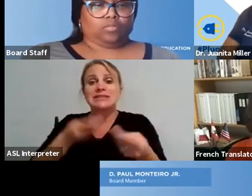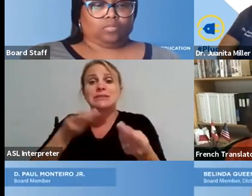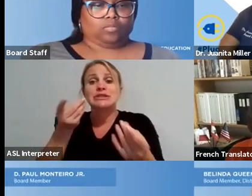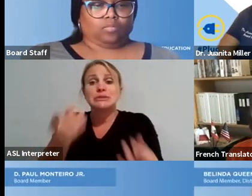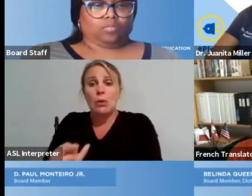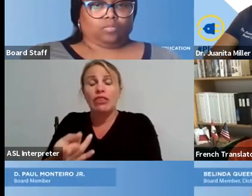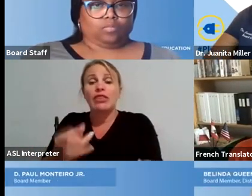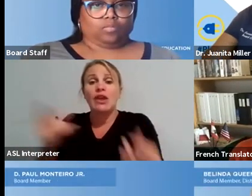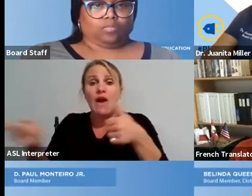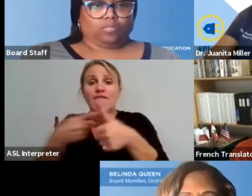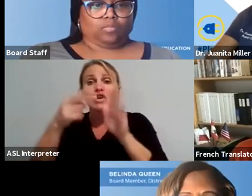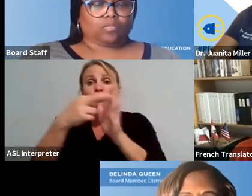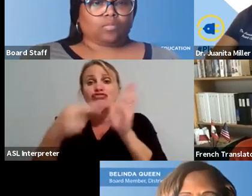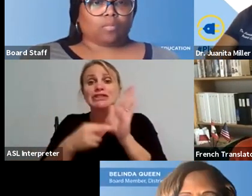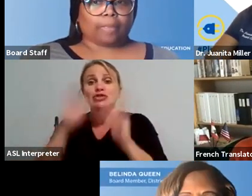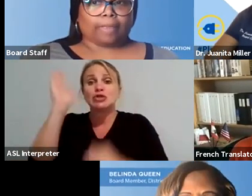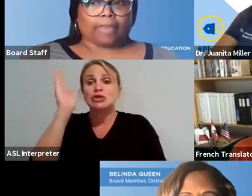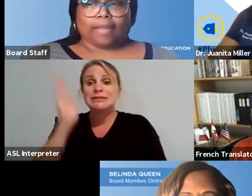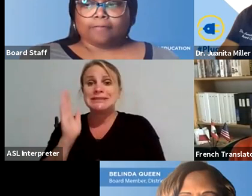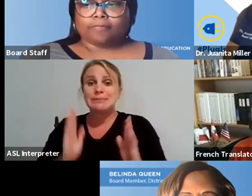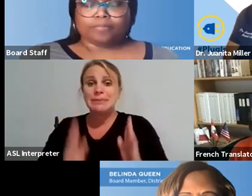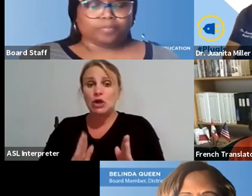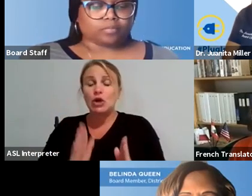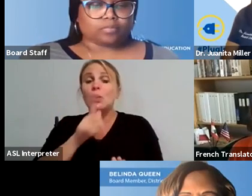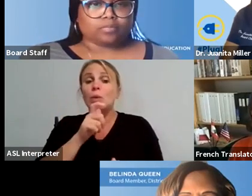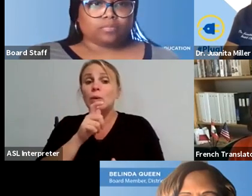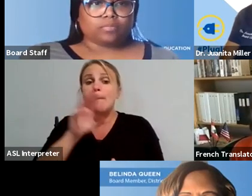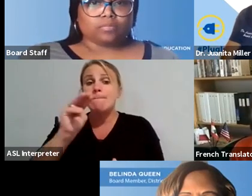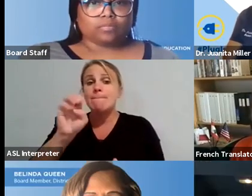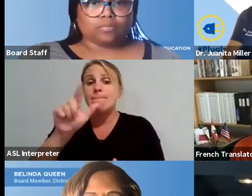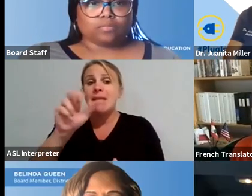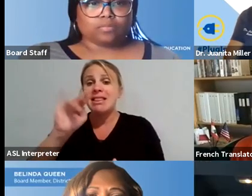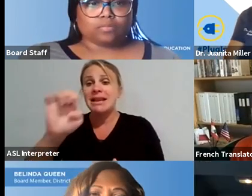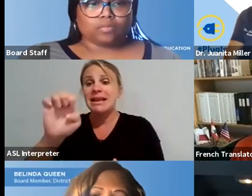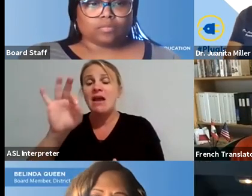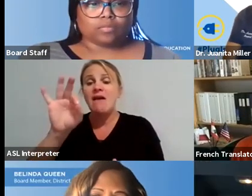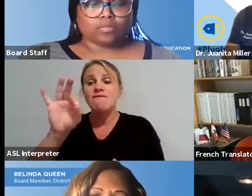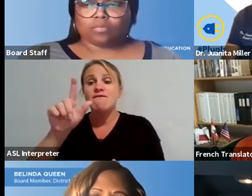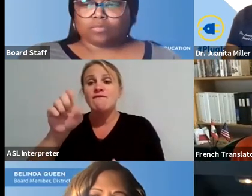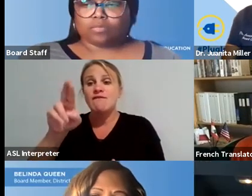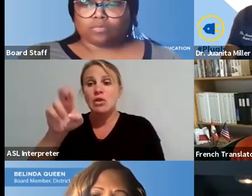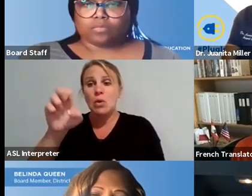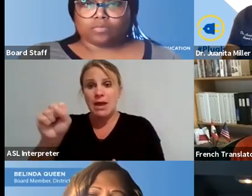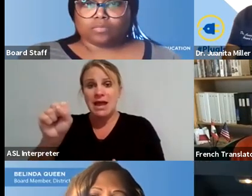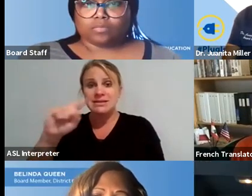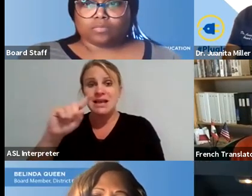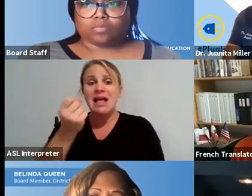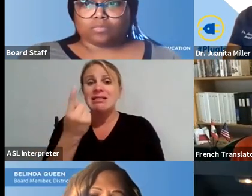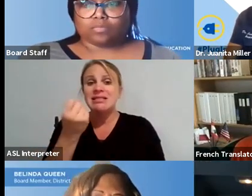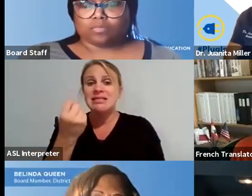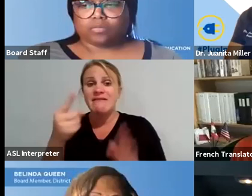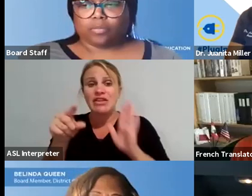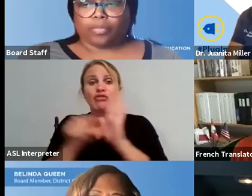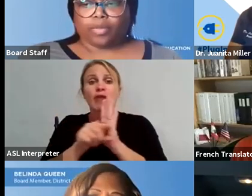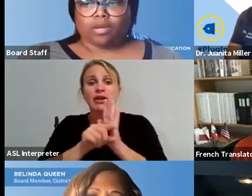Our first registered speaker for this evening is Melanie Flores, 11th grader at Bladensburg